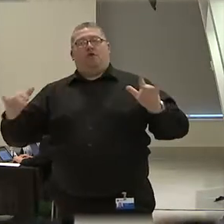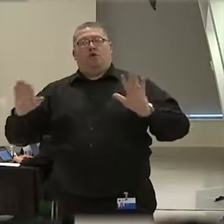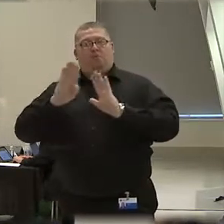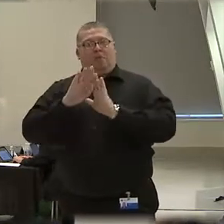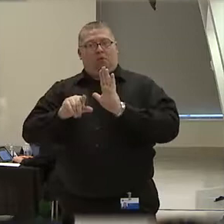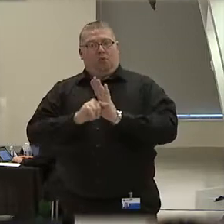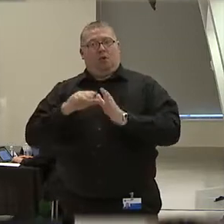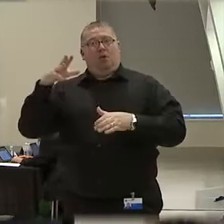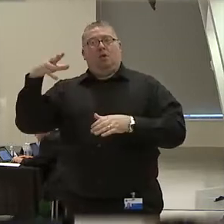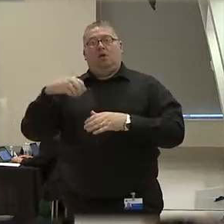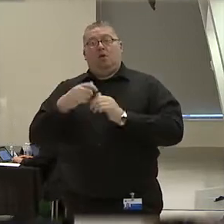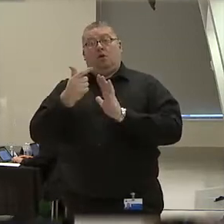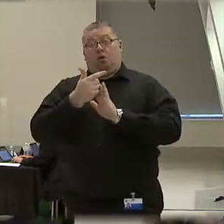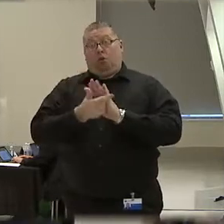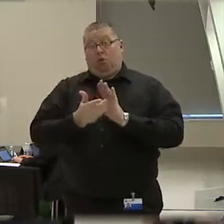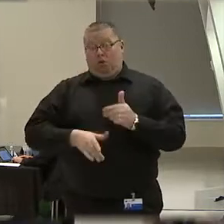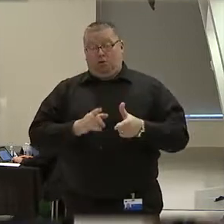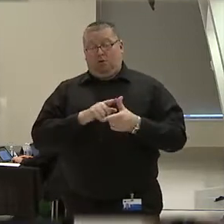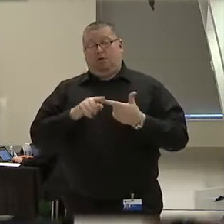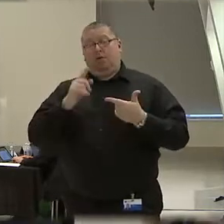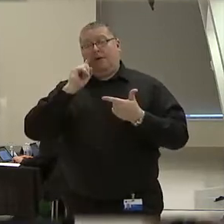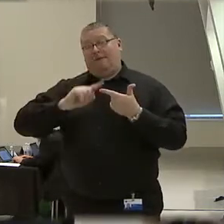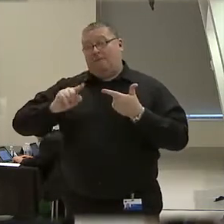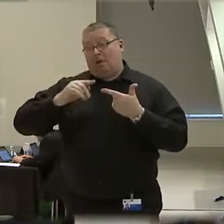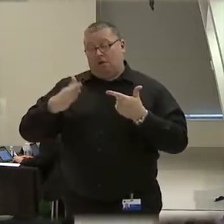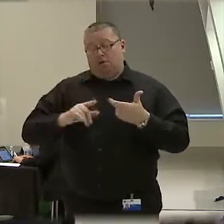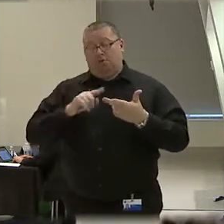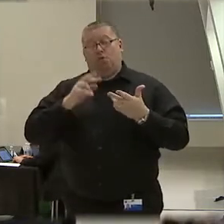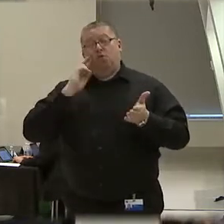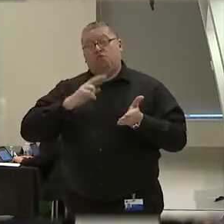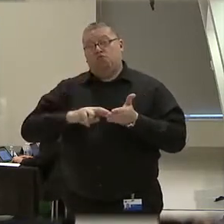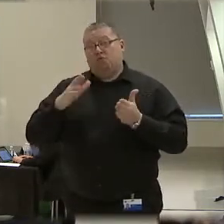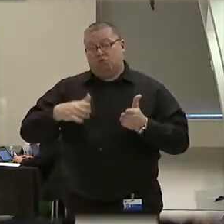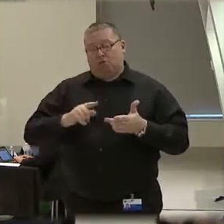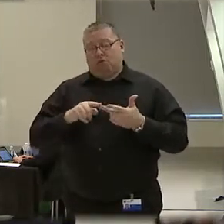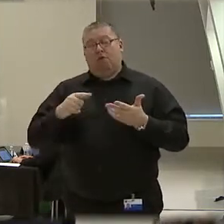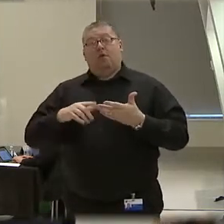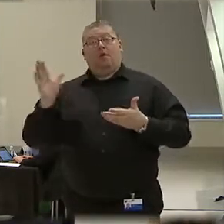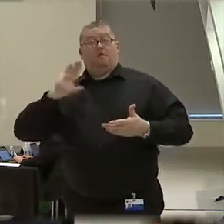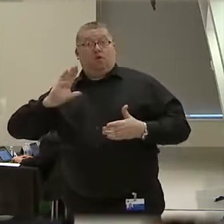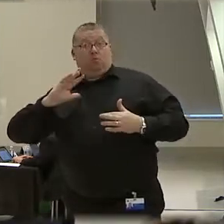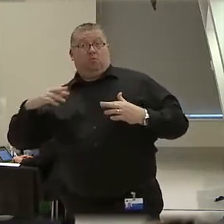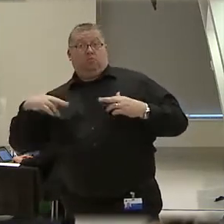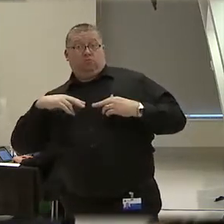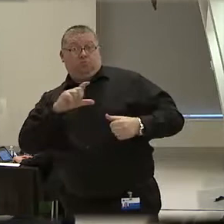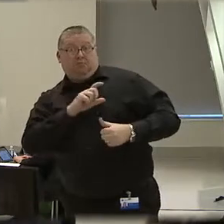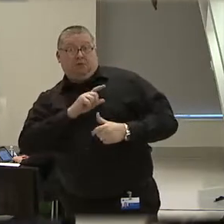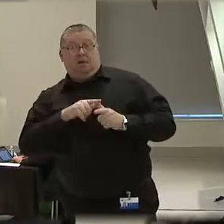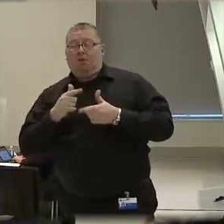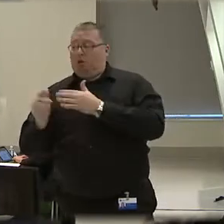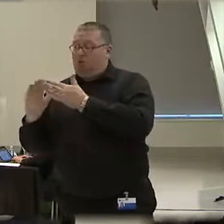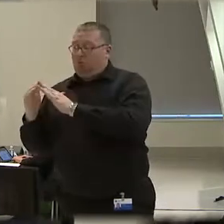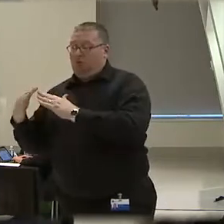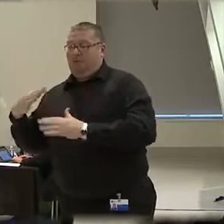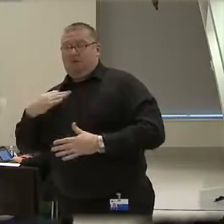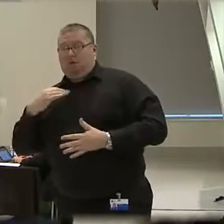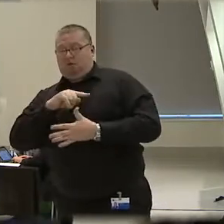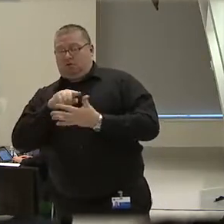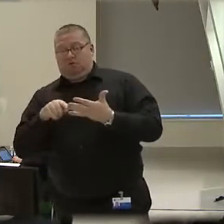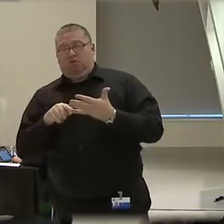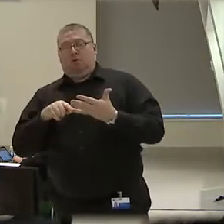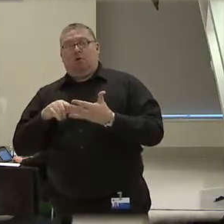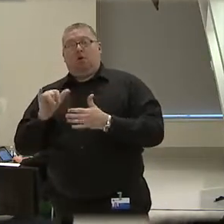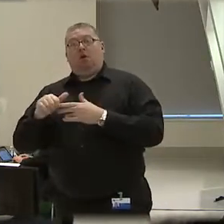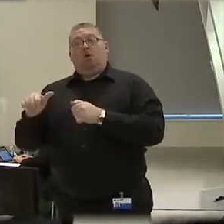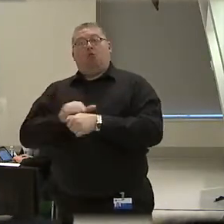and include lawyers, investigators, researchers, former law enforcement officers, and community volunteers. As the